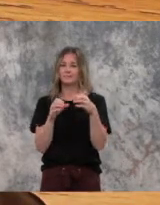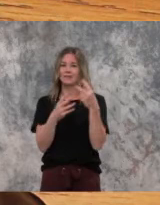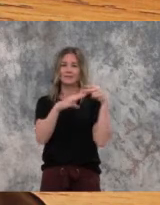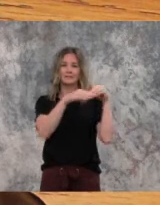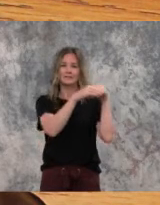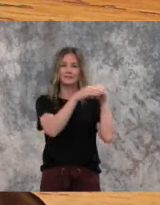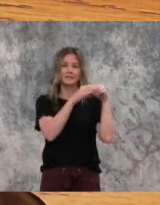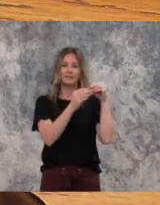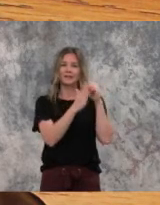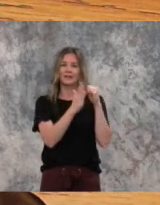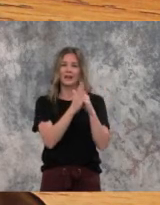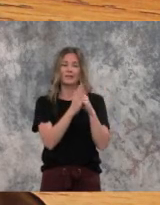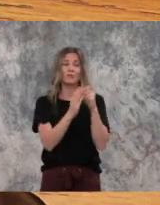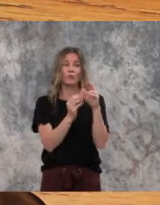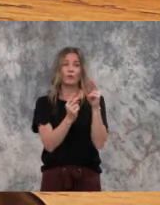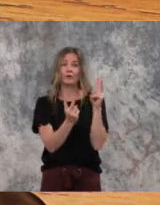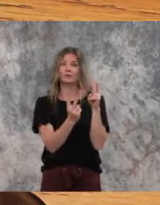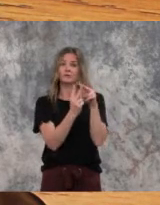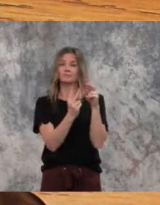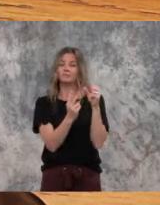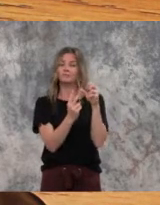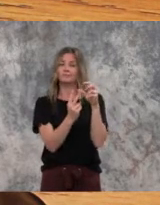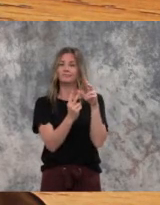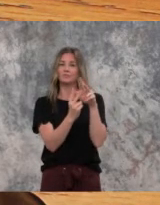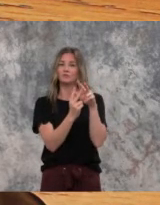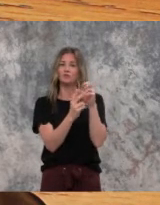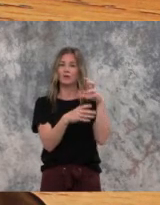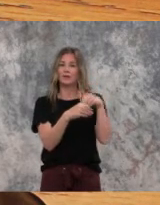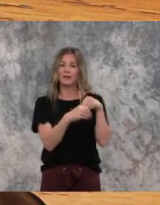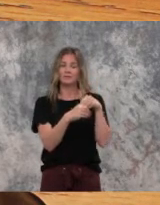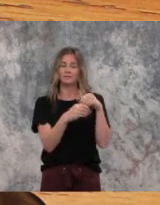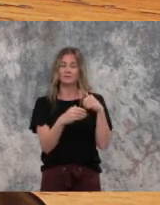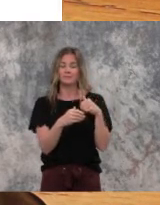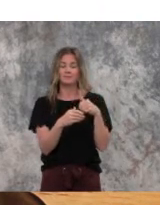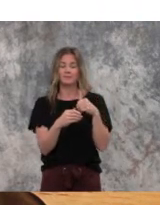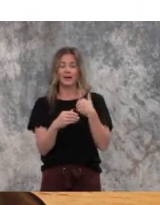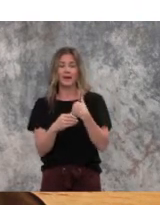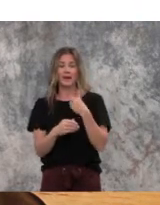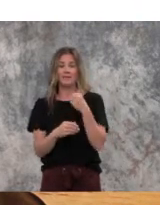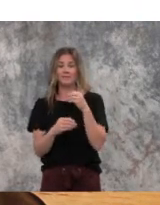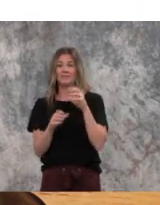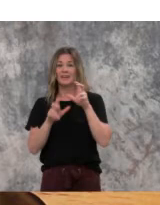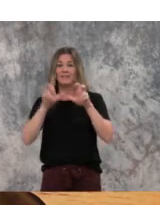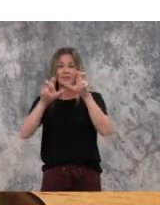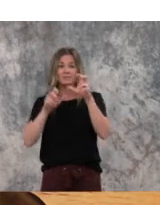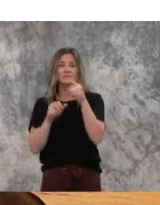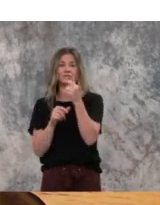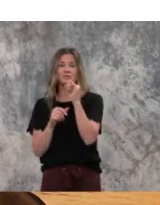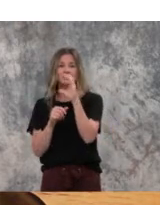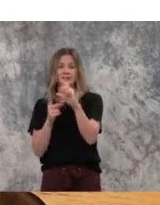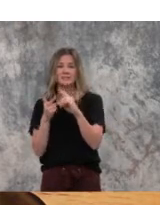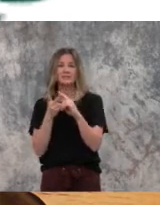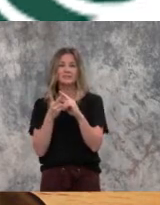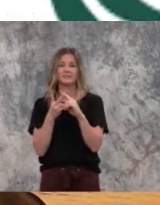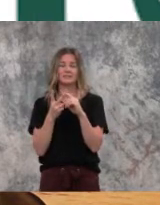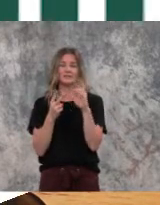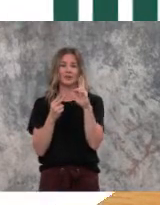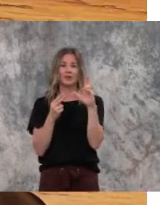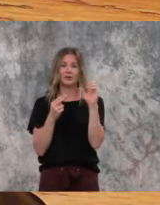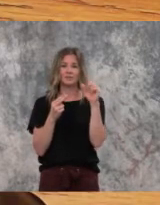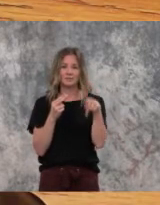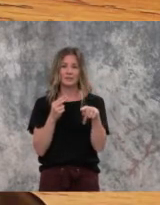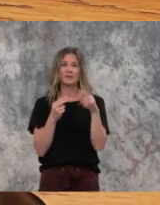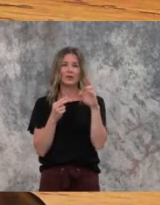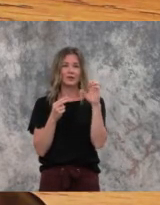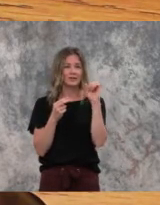saving accounts or any joint accounts. Do you have any investments? GICs, RRSPs,